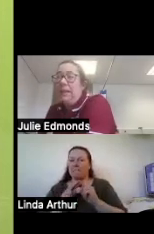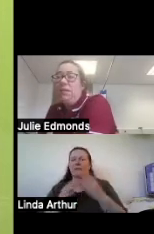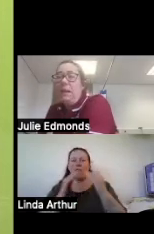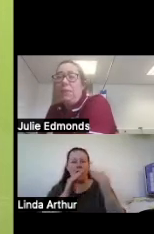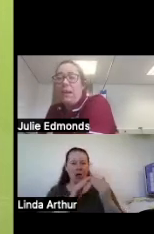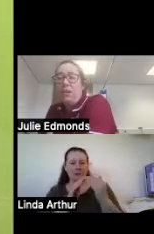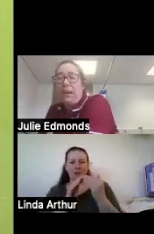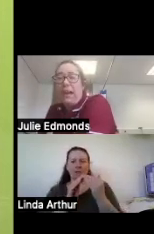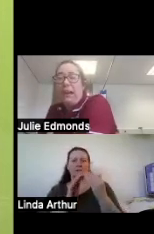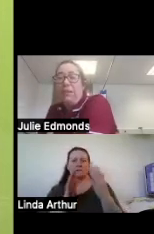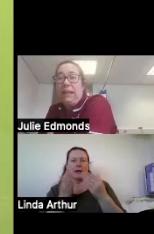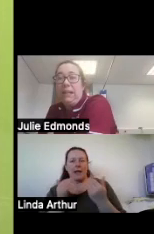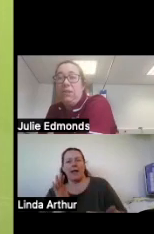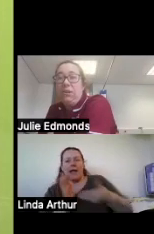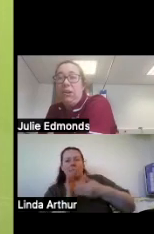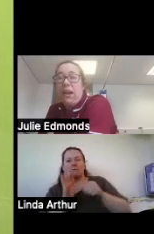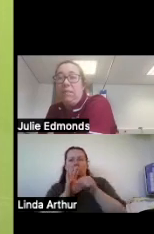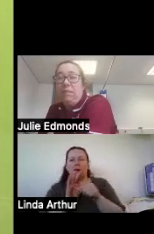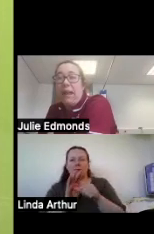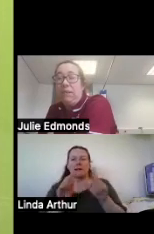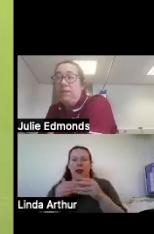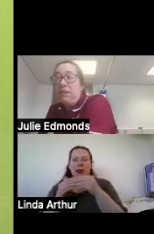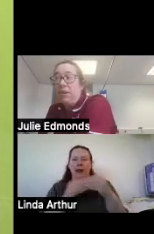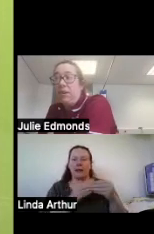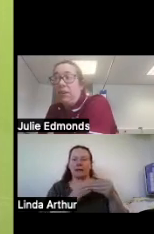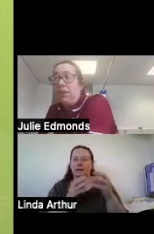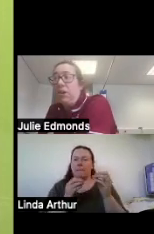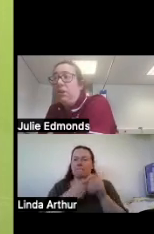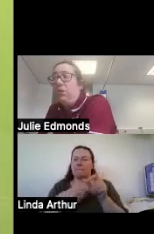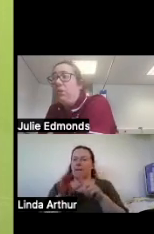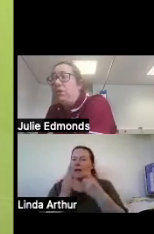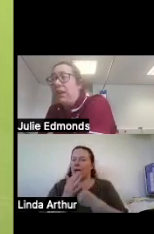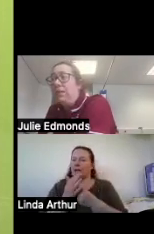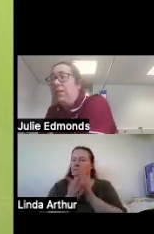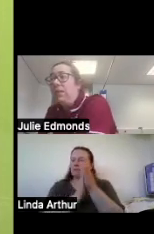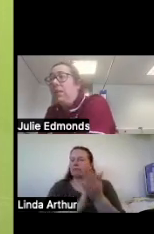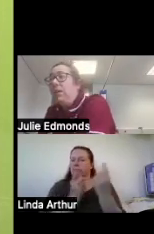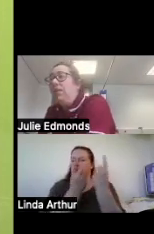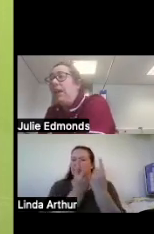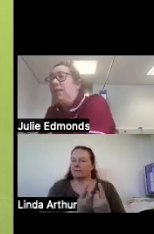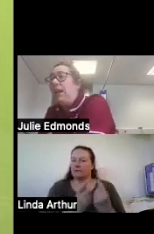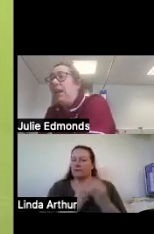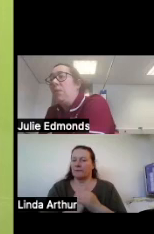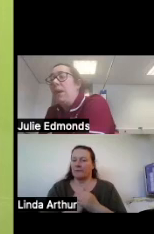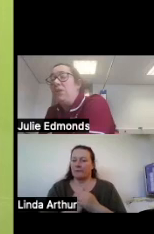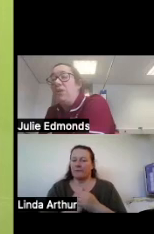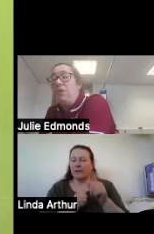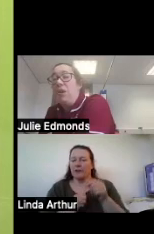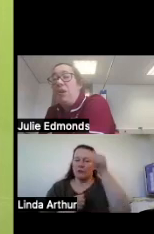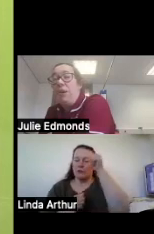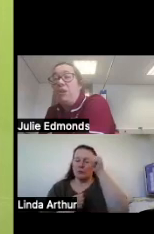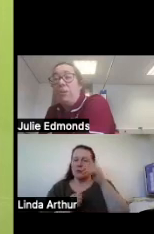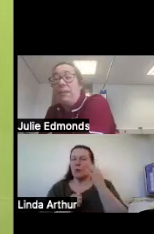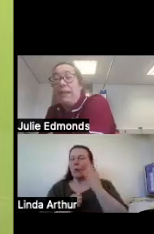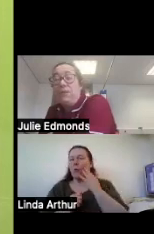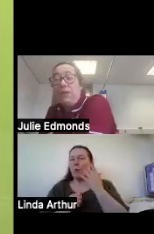And that all that pressure can lead to bladder dysfunction. You'll know yourself that when you are